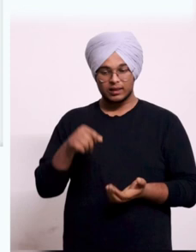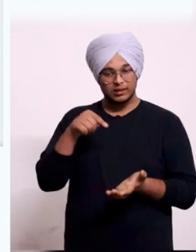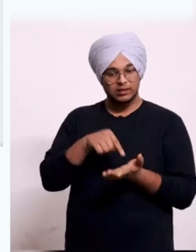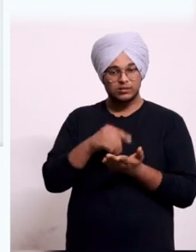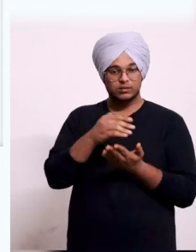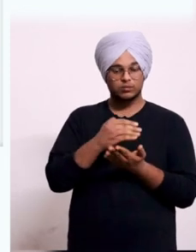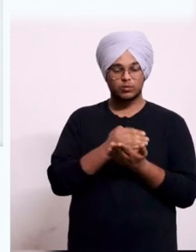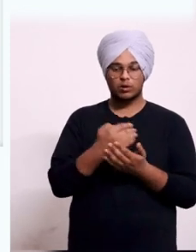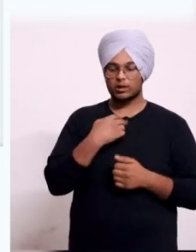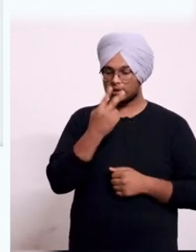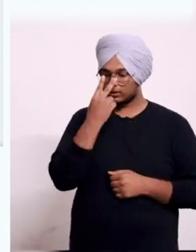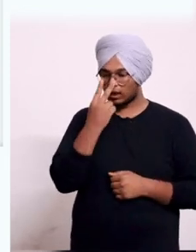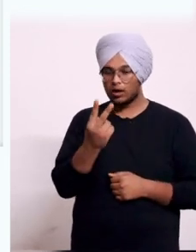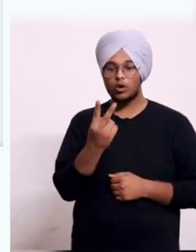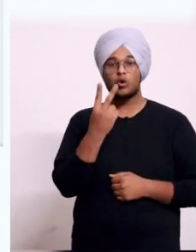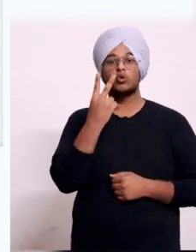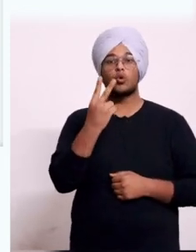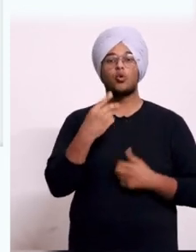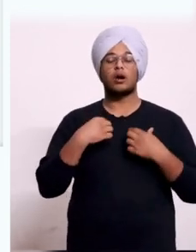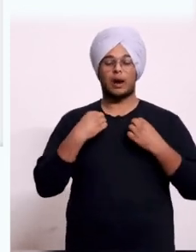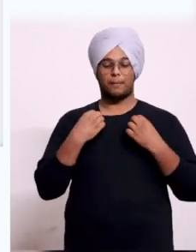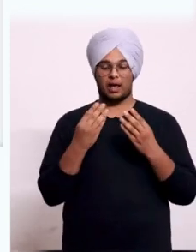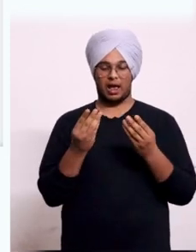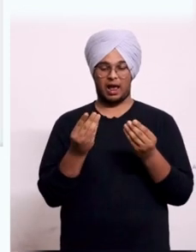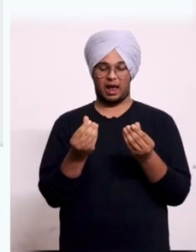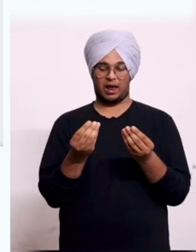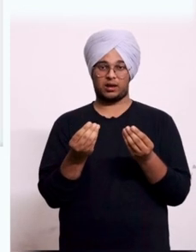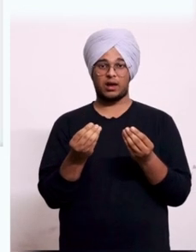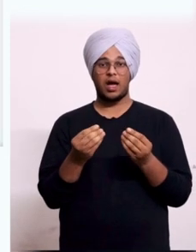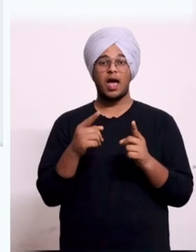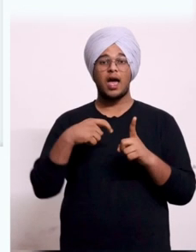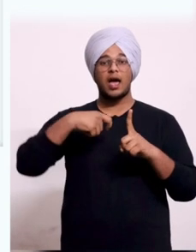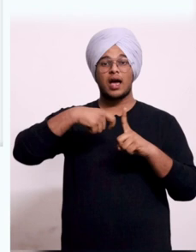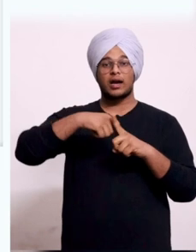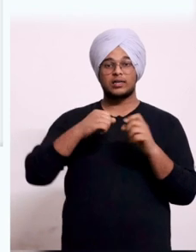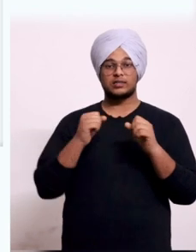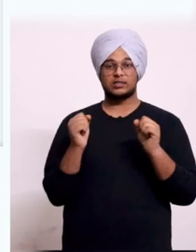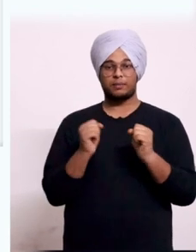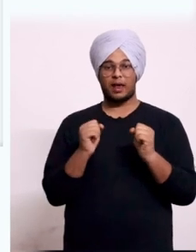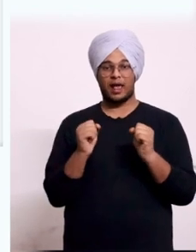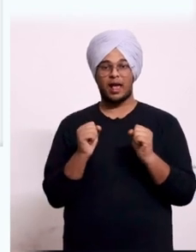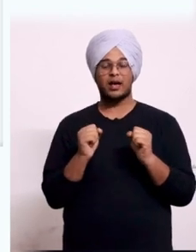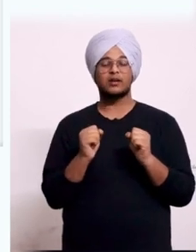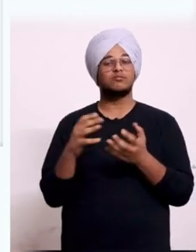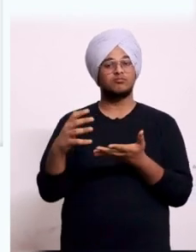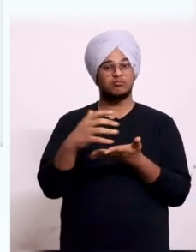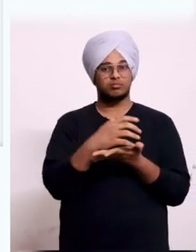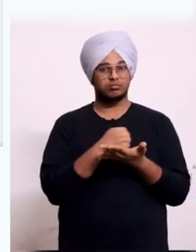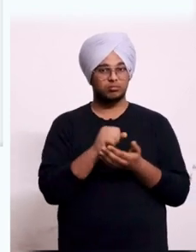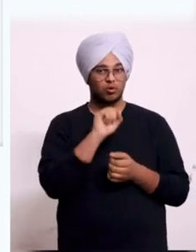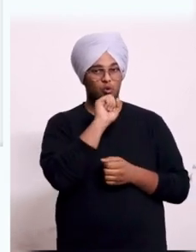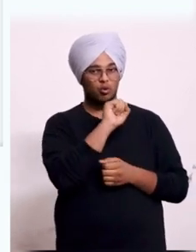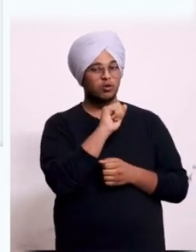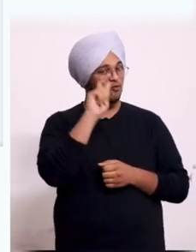In this episode, we look at two textiles, a Kashmiri fragment from the Cotsen Textile Traces Study